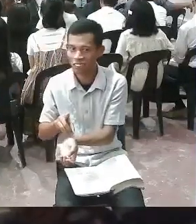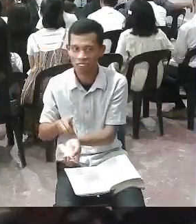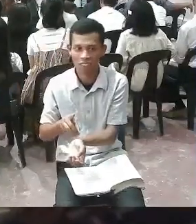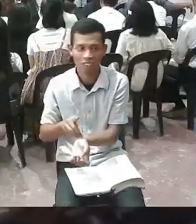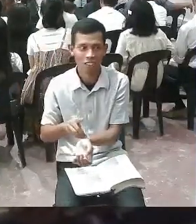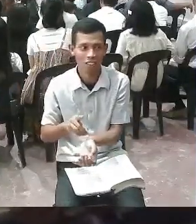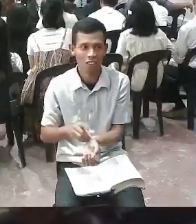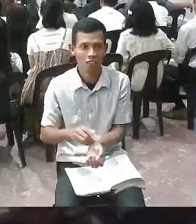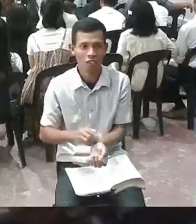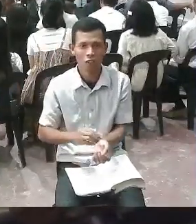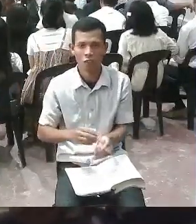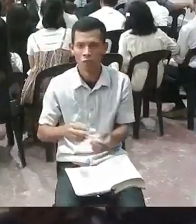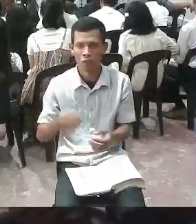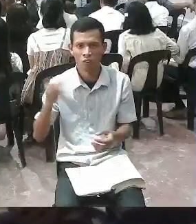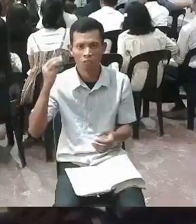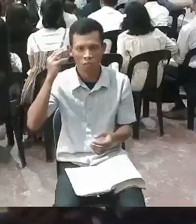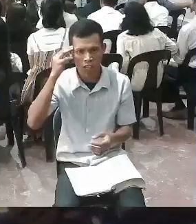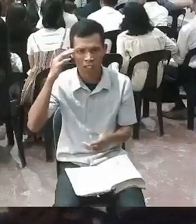Colonoscopies.